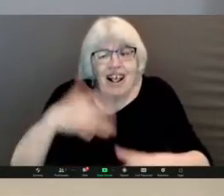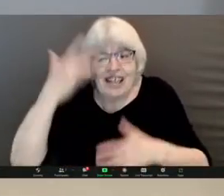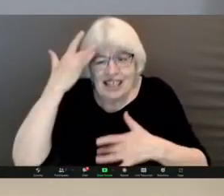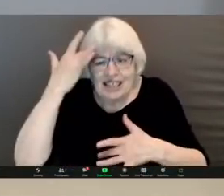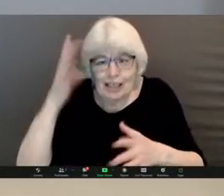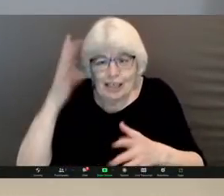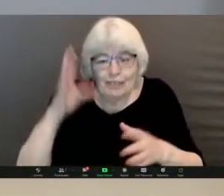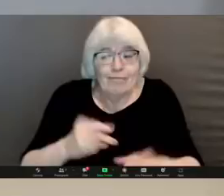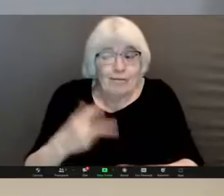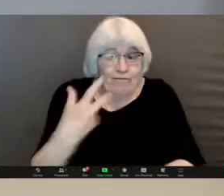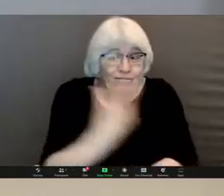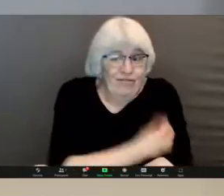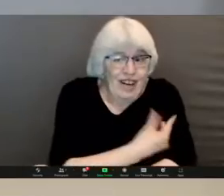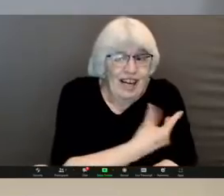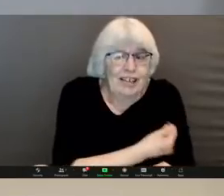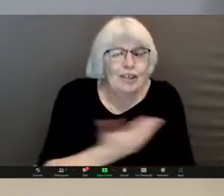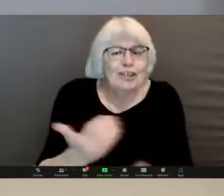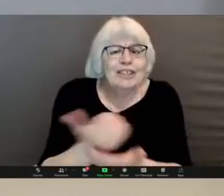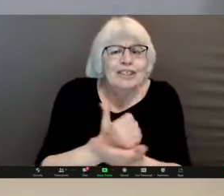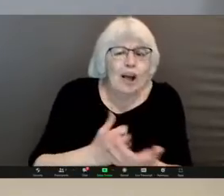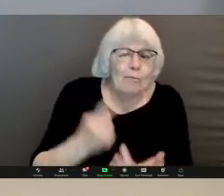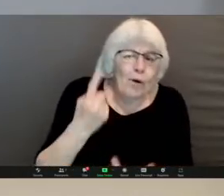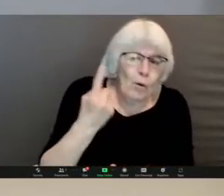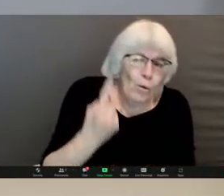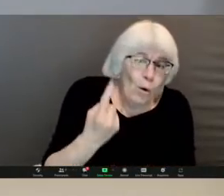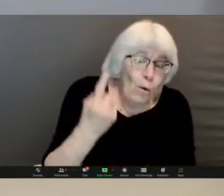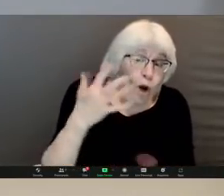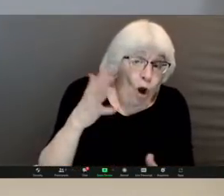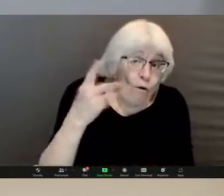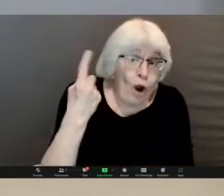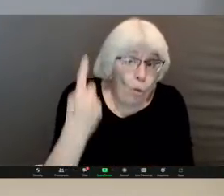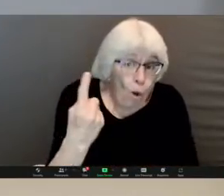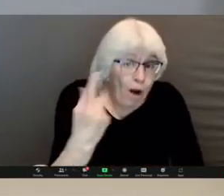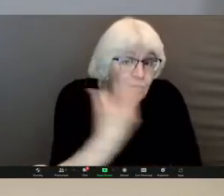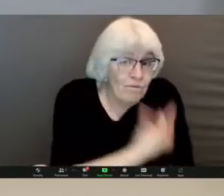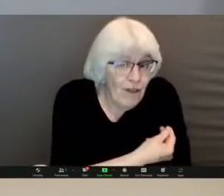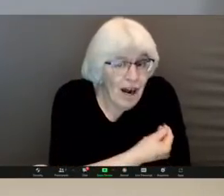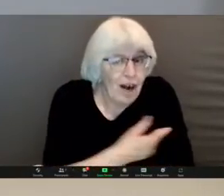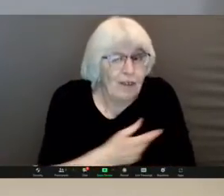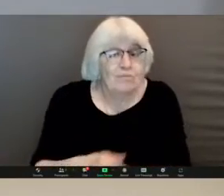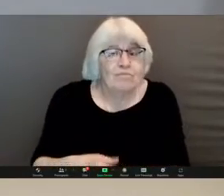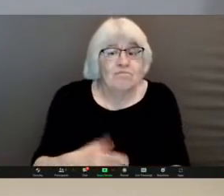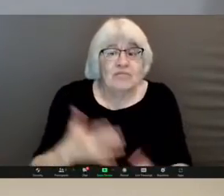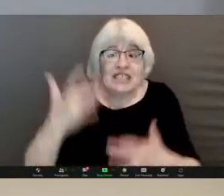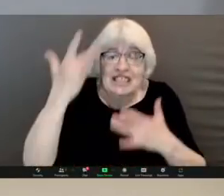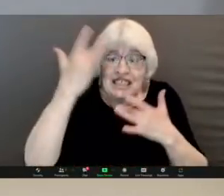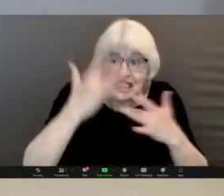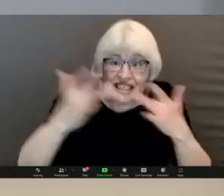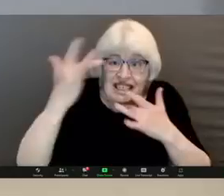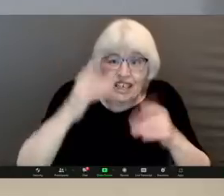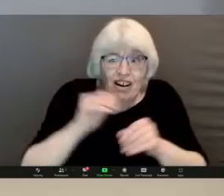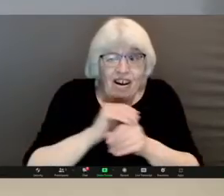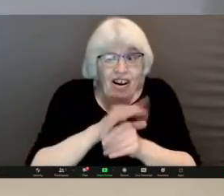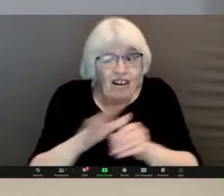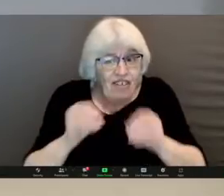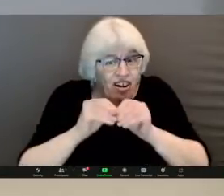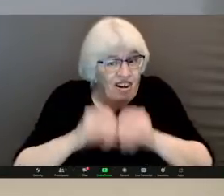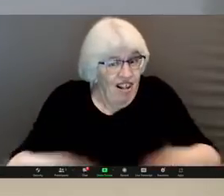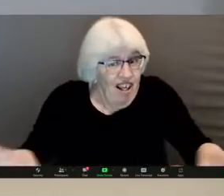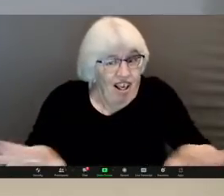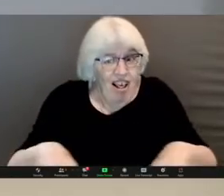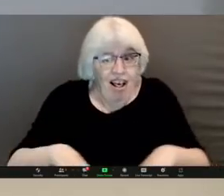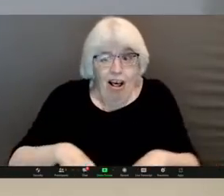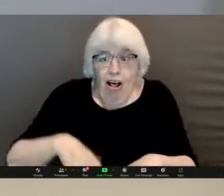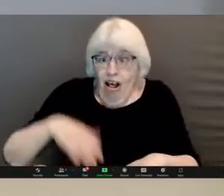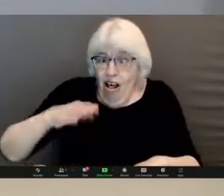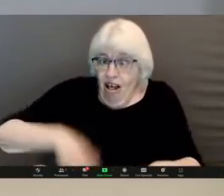among individuals who are not vaccinated, and outbreaks are more common in areas where people are not fully vaccinated. The